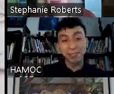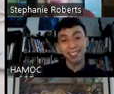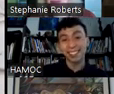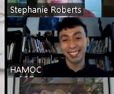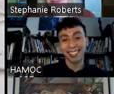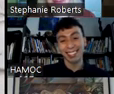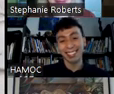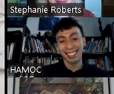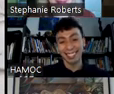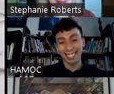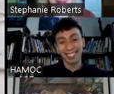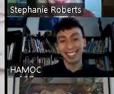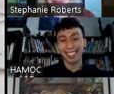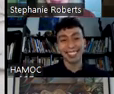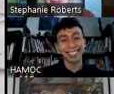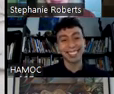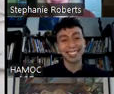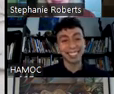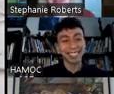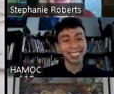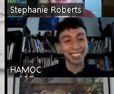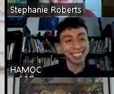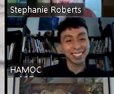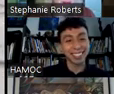soon. Thanks.